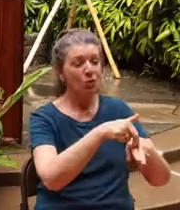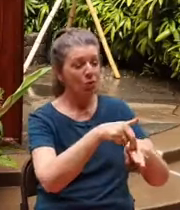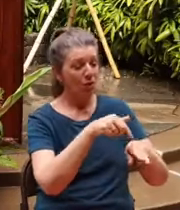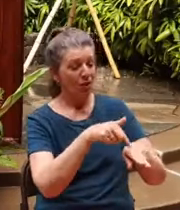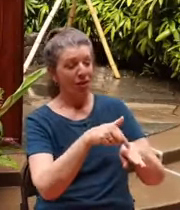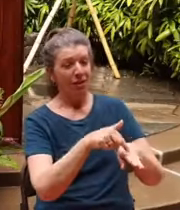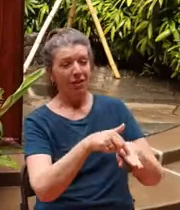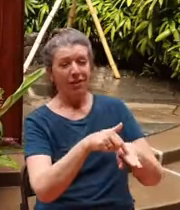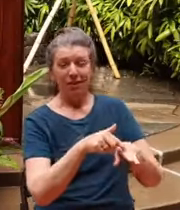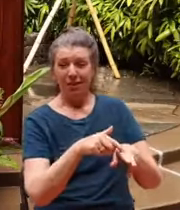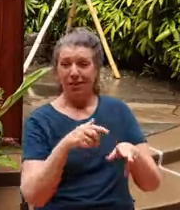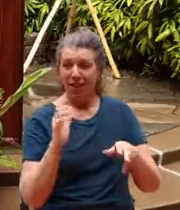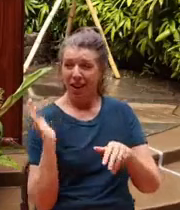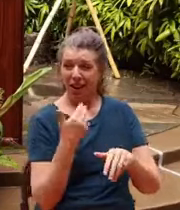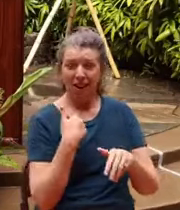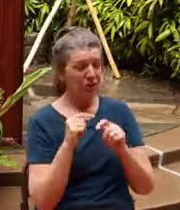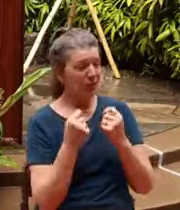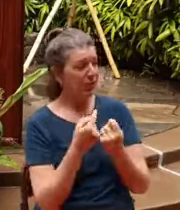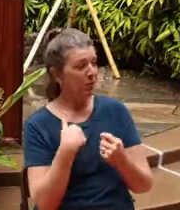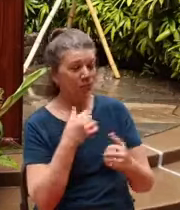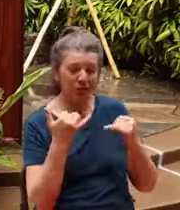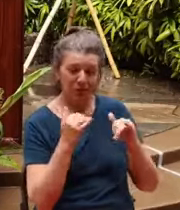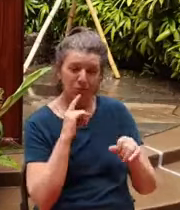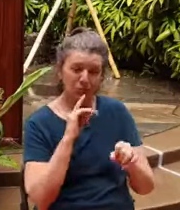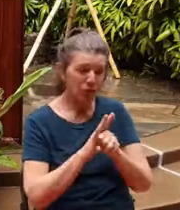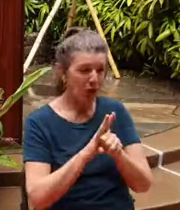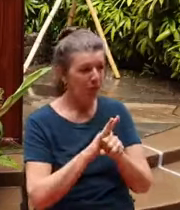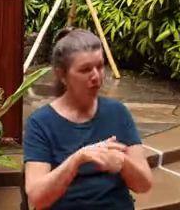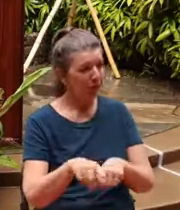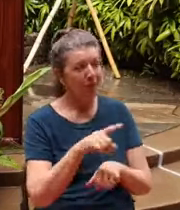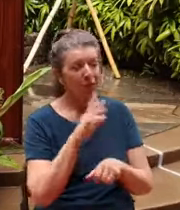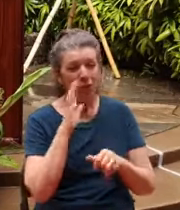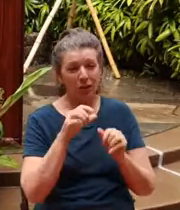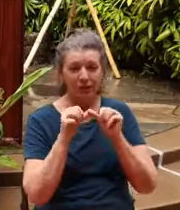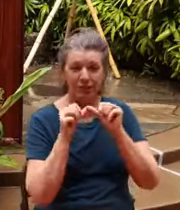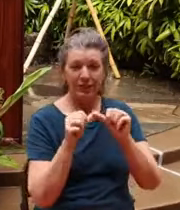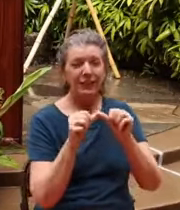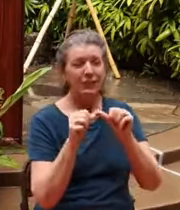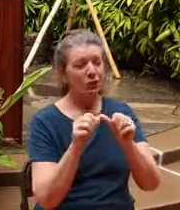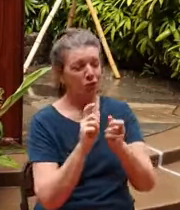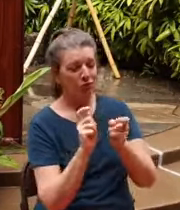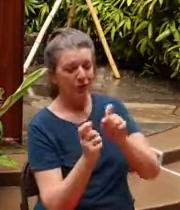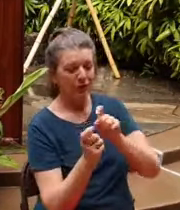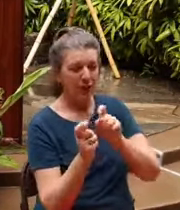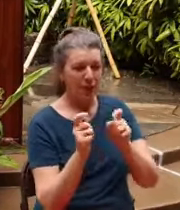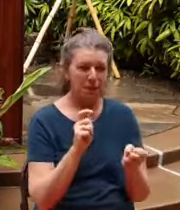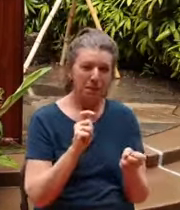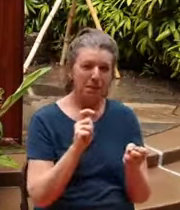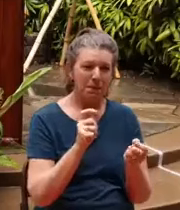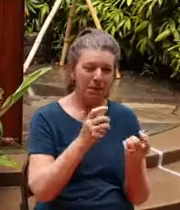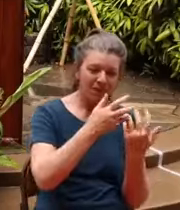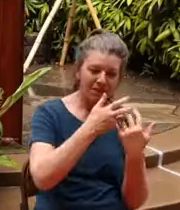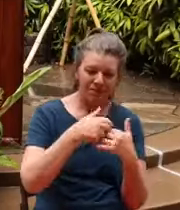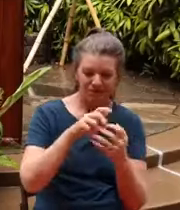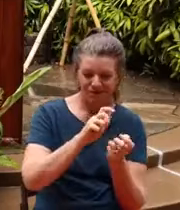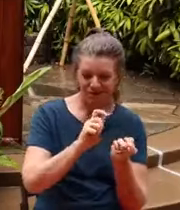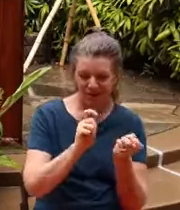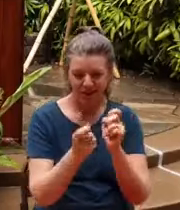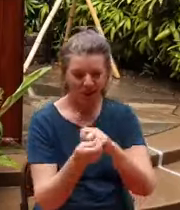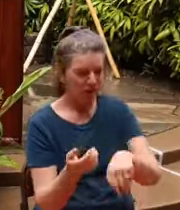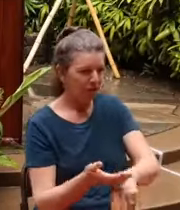behalf of our team, we have our promise that we will continue to adapt, to evolve, to